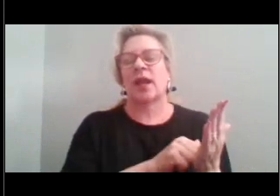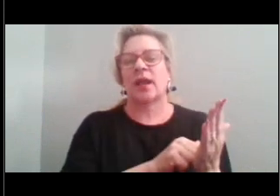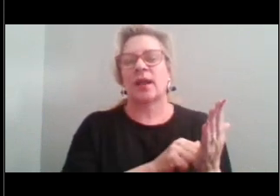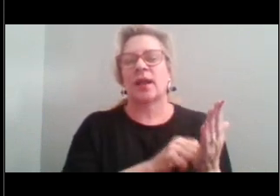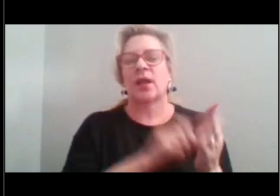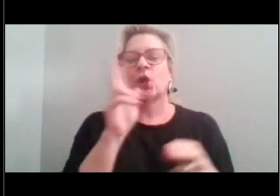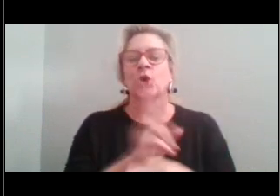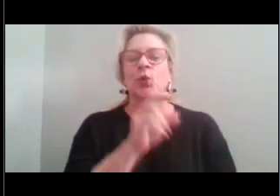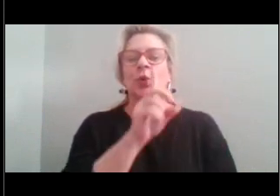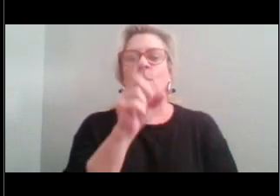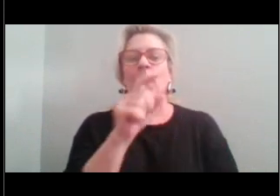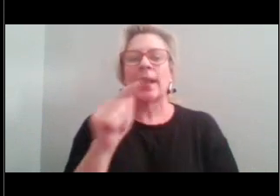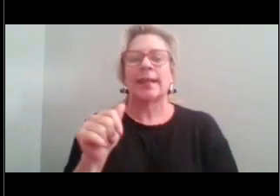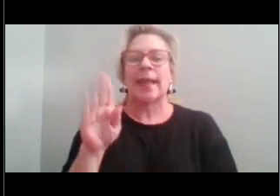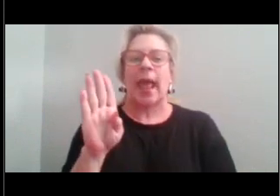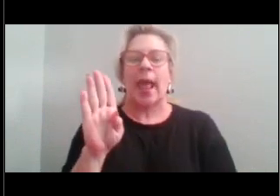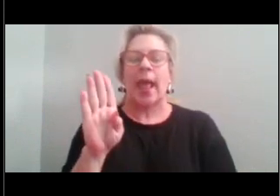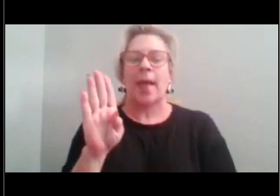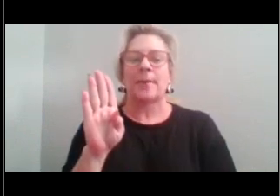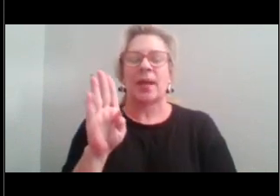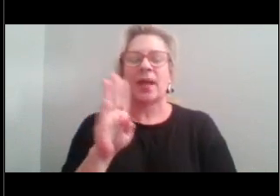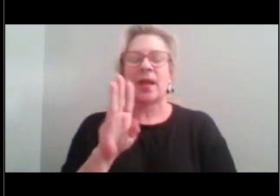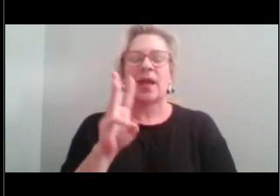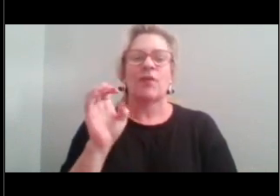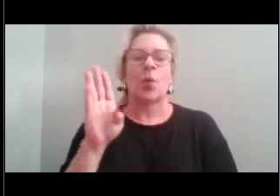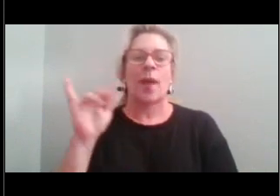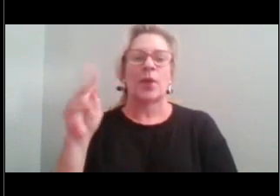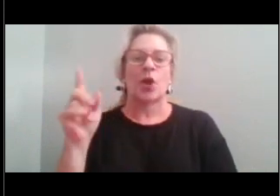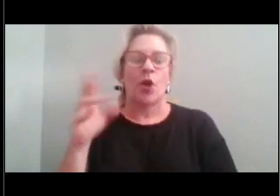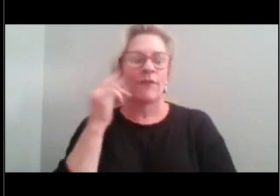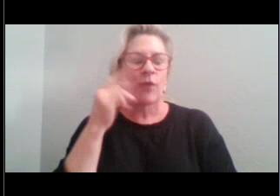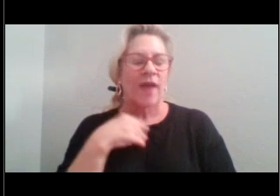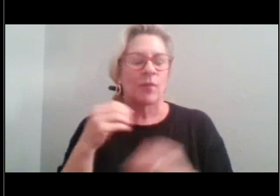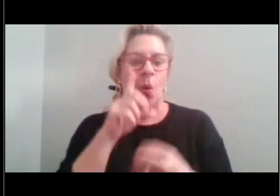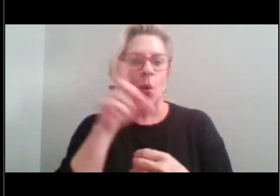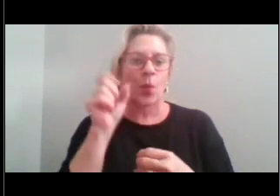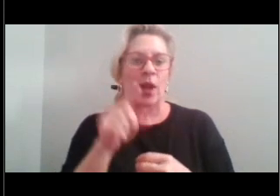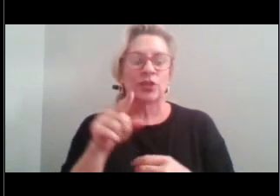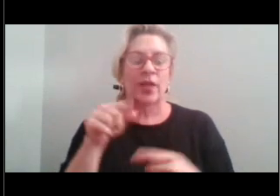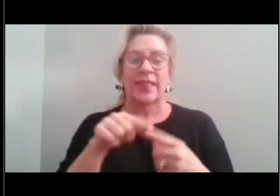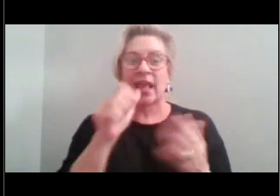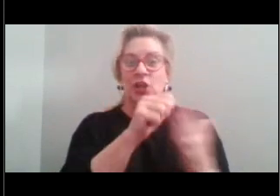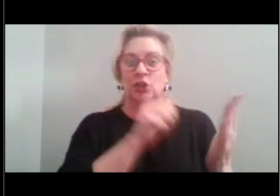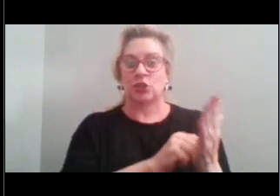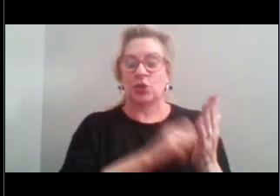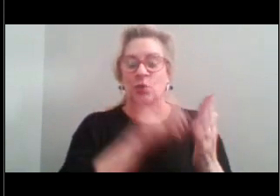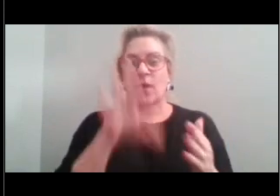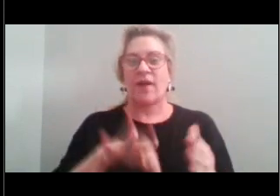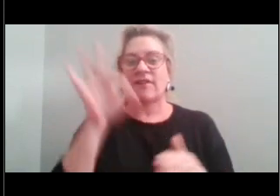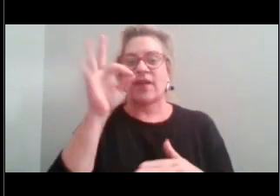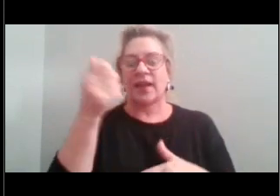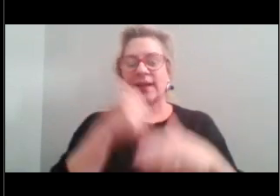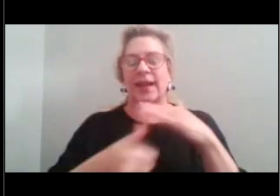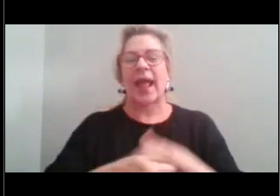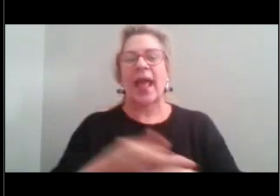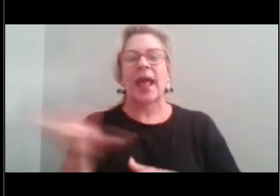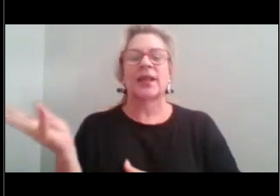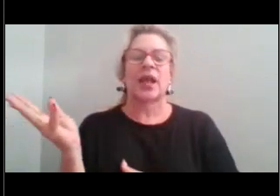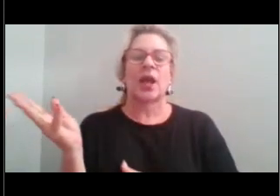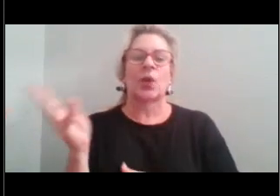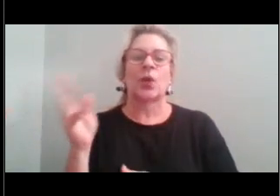the questions tab on the webinar if you have questions about this. The Commission's meeting agenda is located under the Handouts tab and on